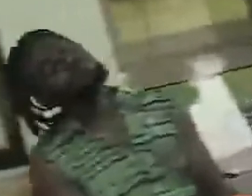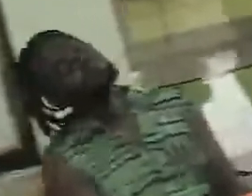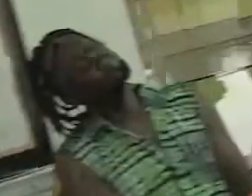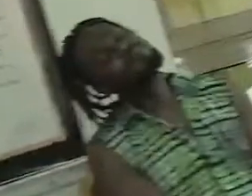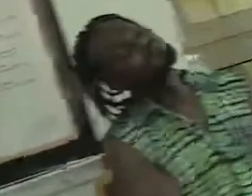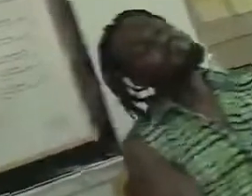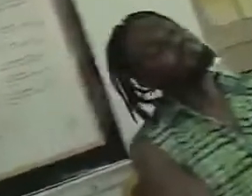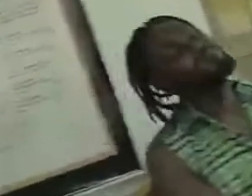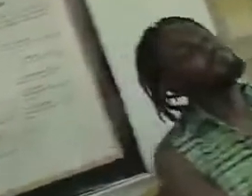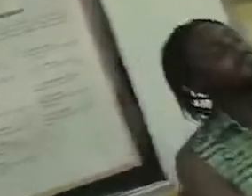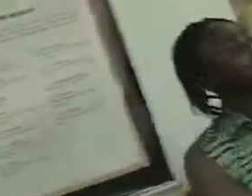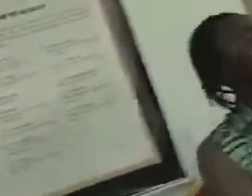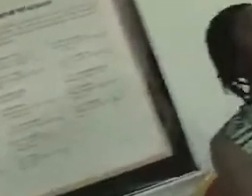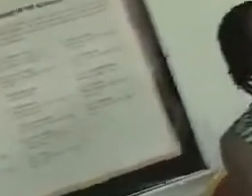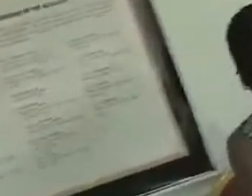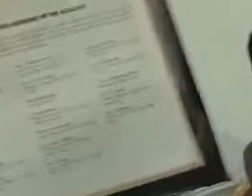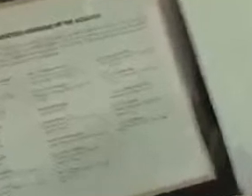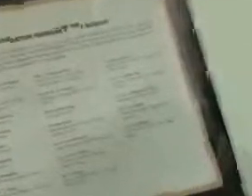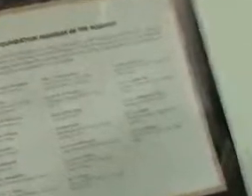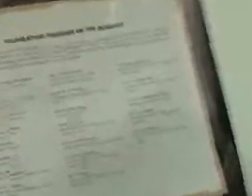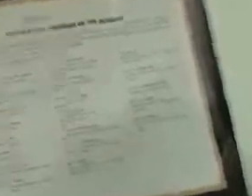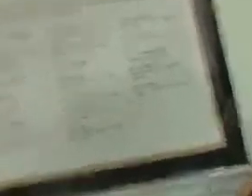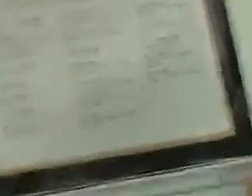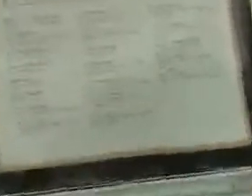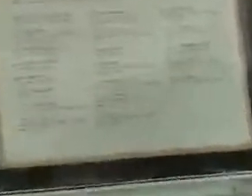uni penye kra.